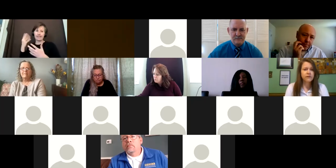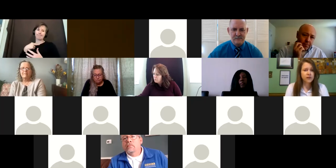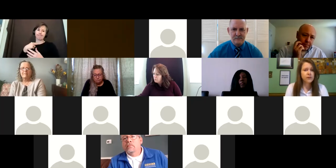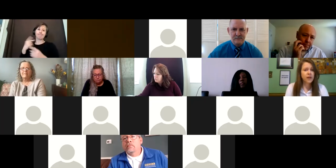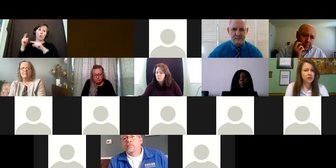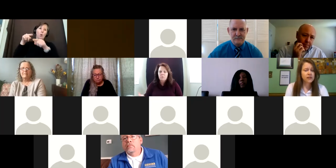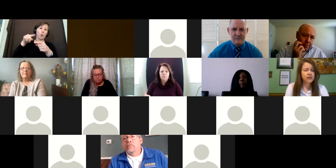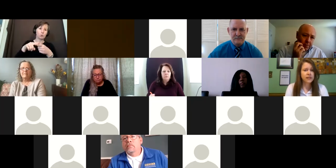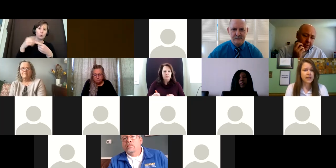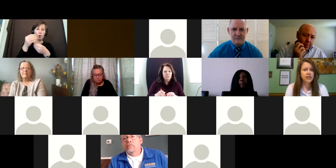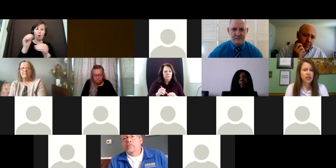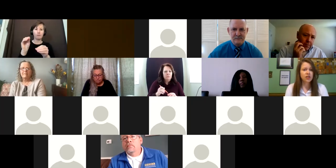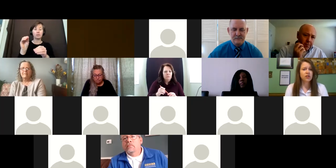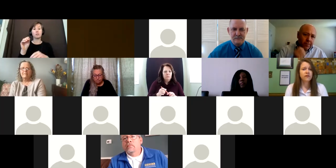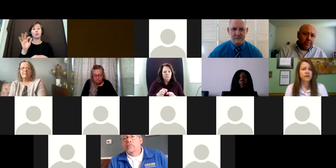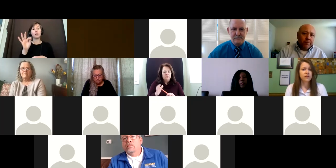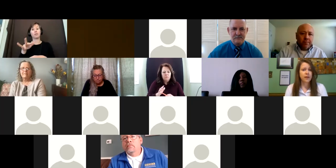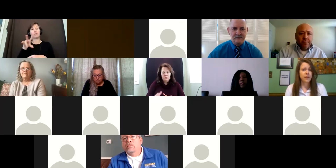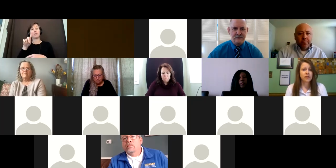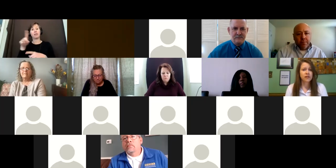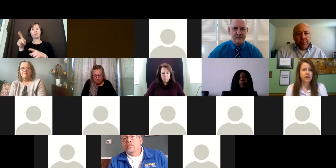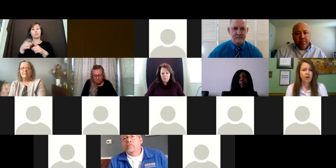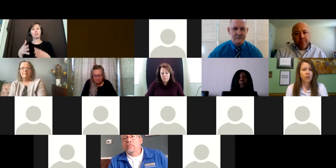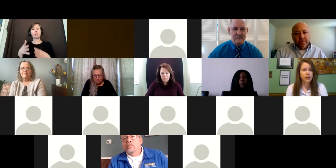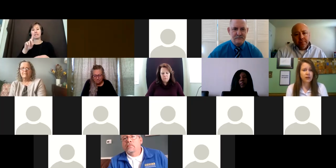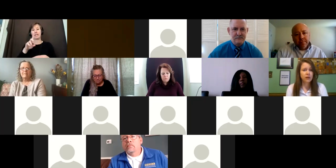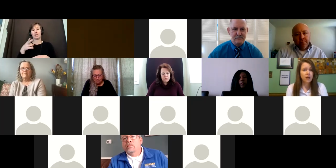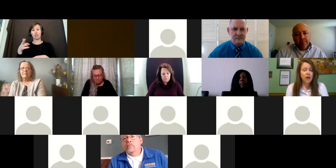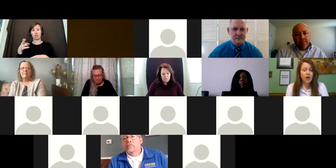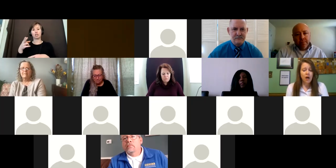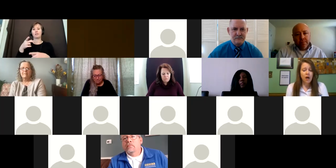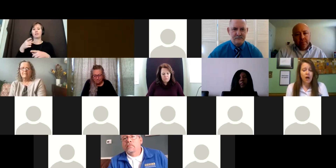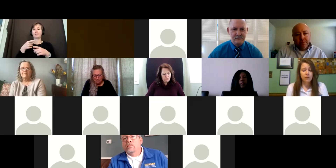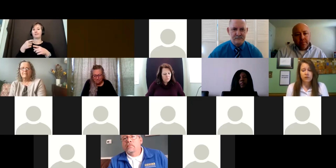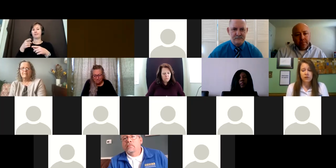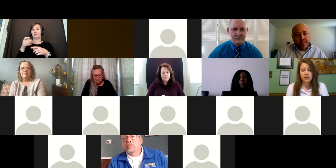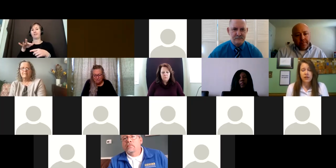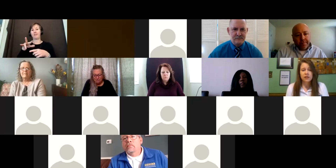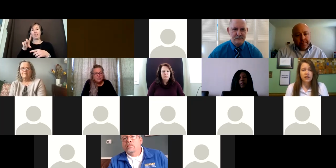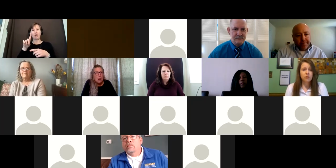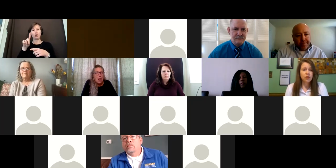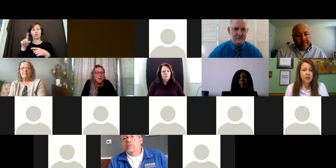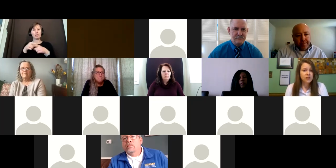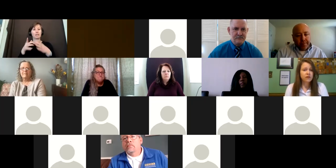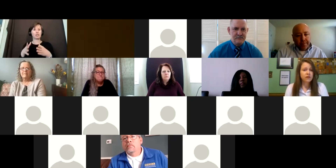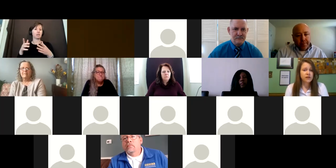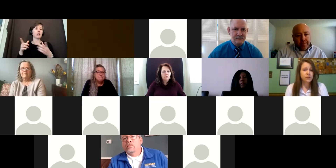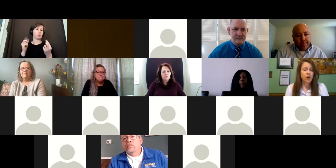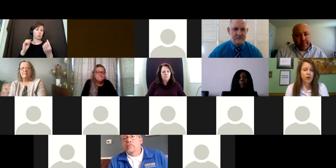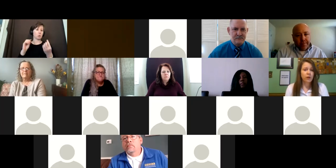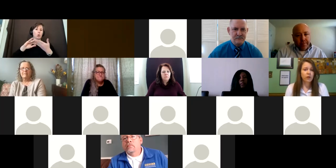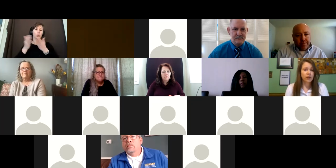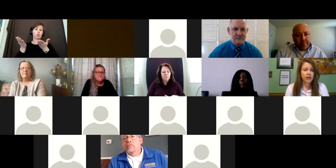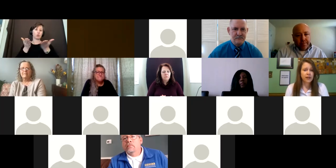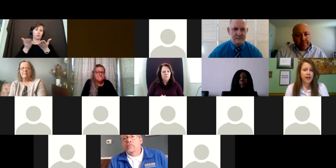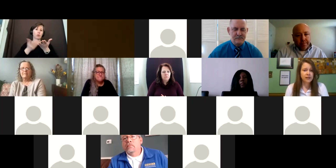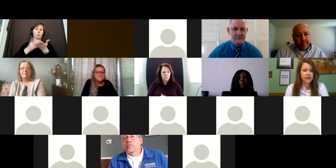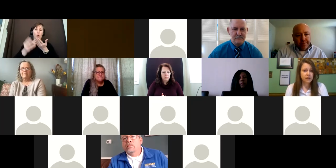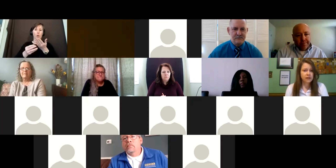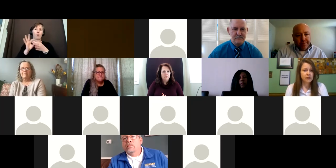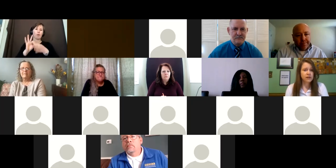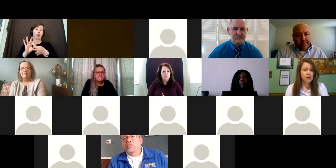The field specialists, the DHH field specialists, have all been conducting community services program